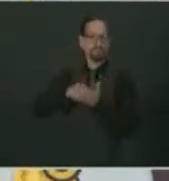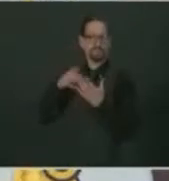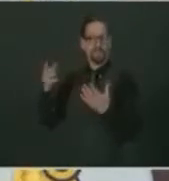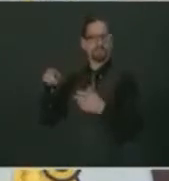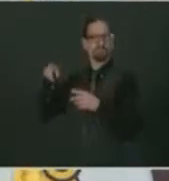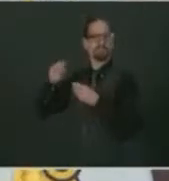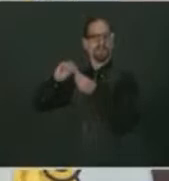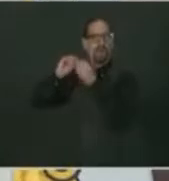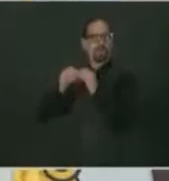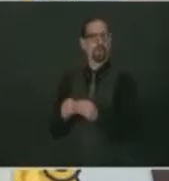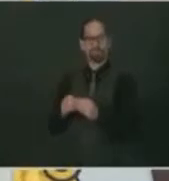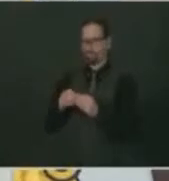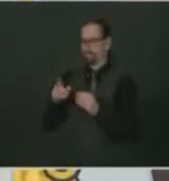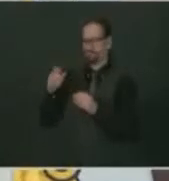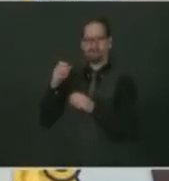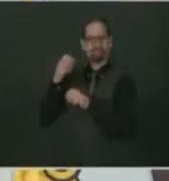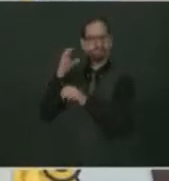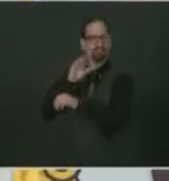from the federal government.